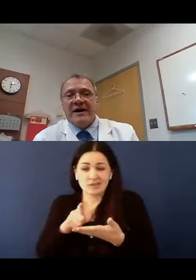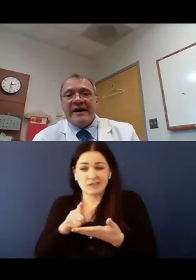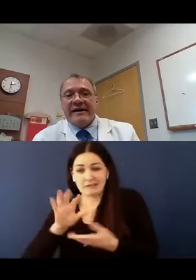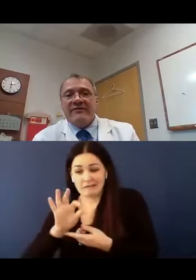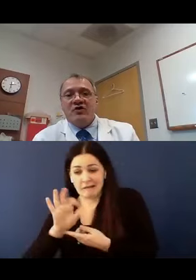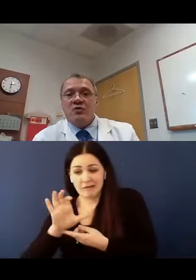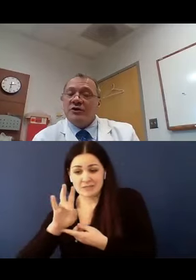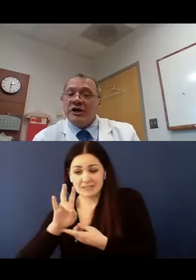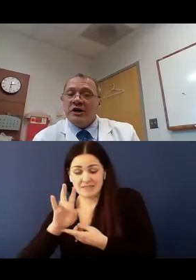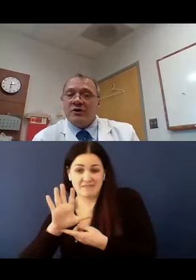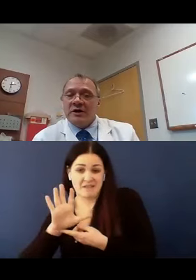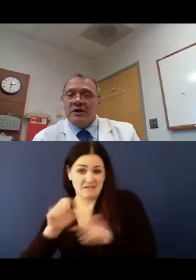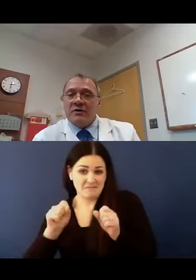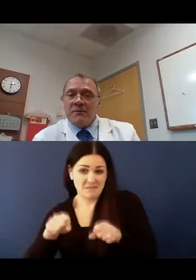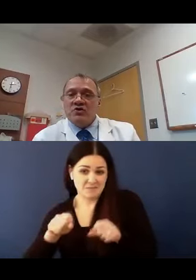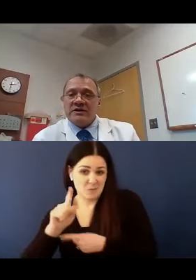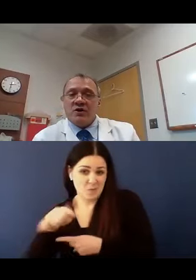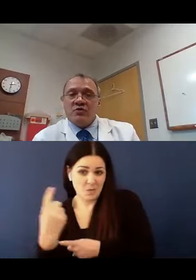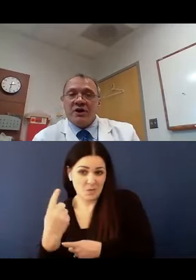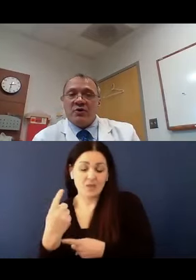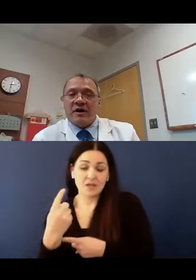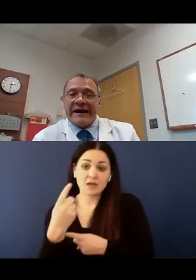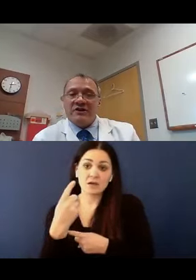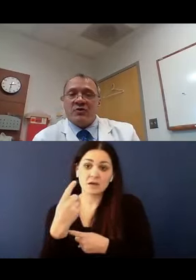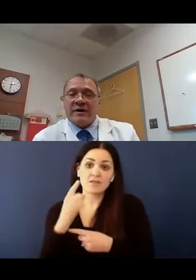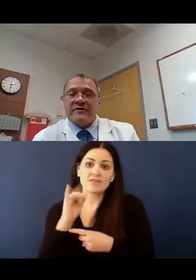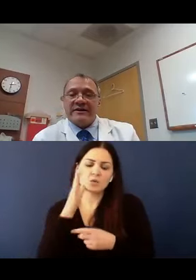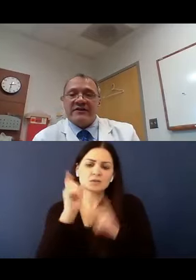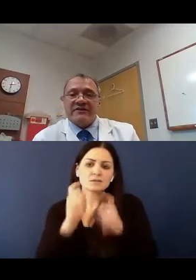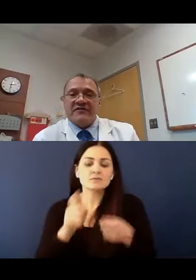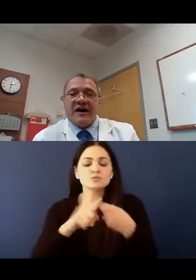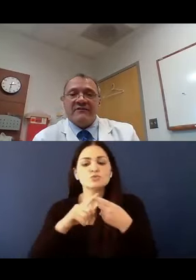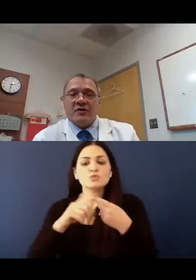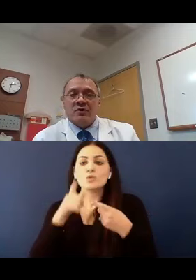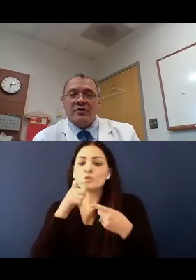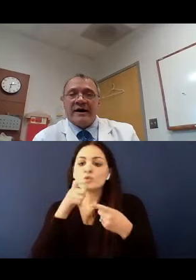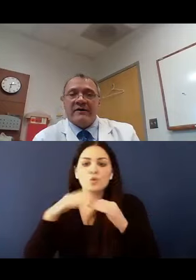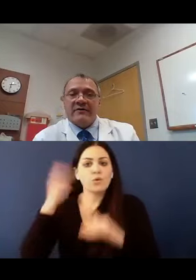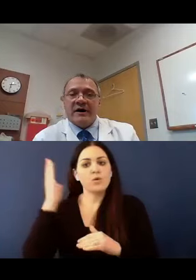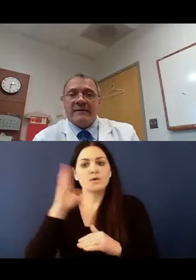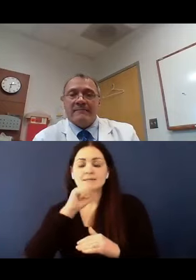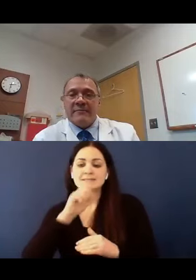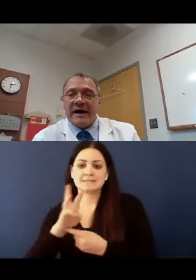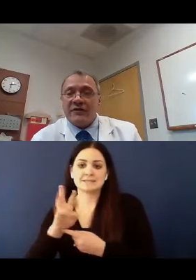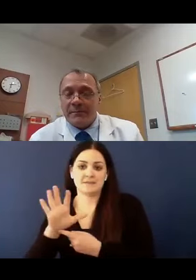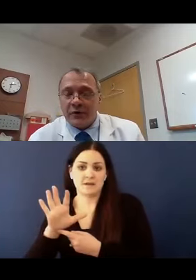doses, and those would go to our age greater than 65-year-old healthcare